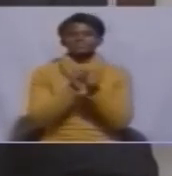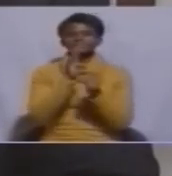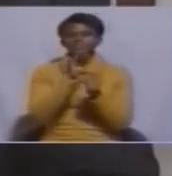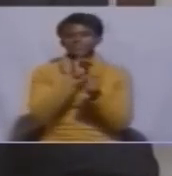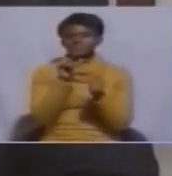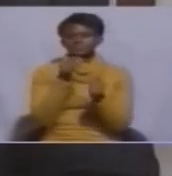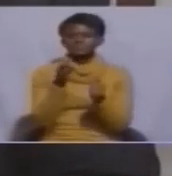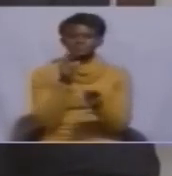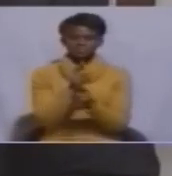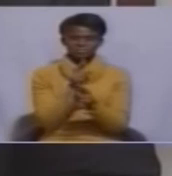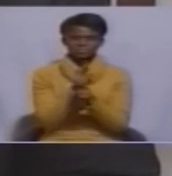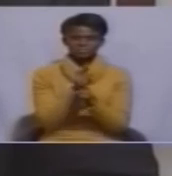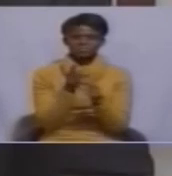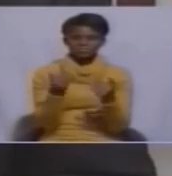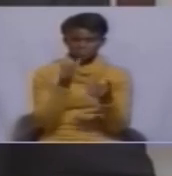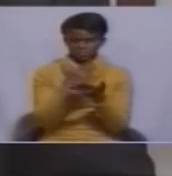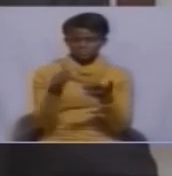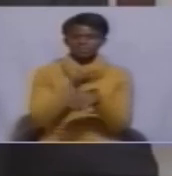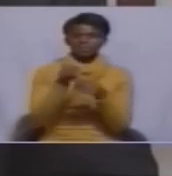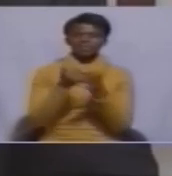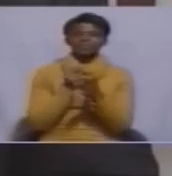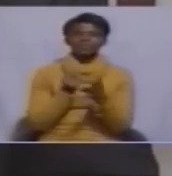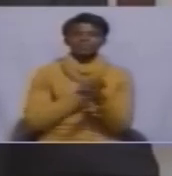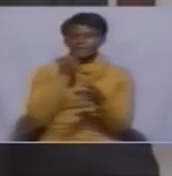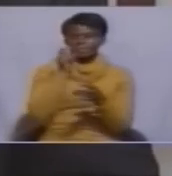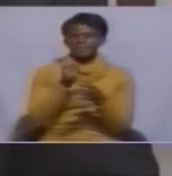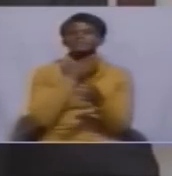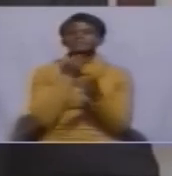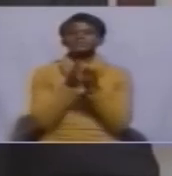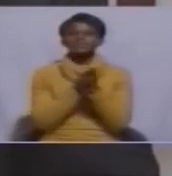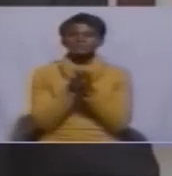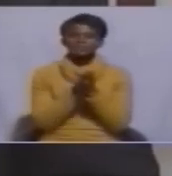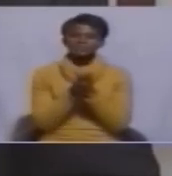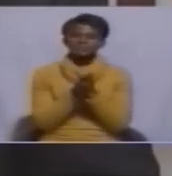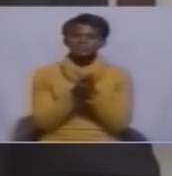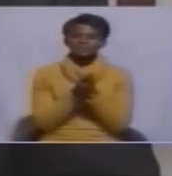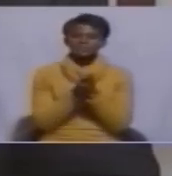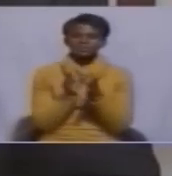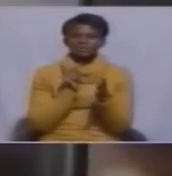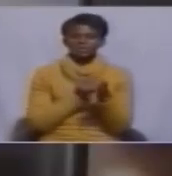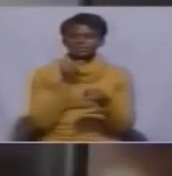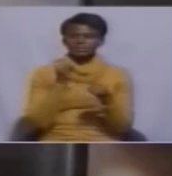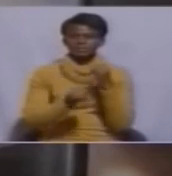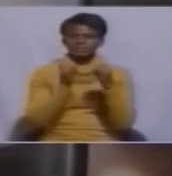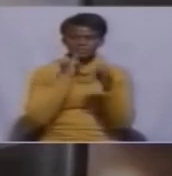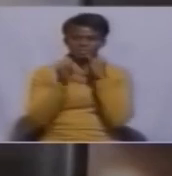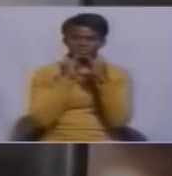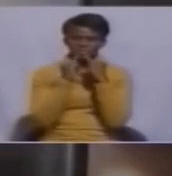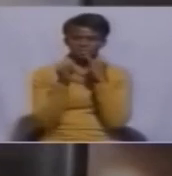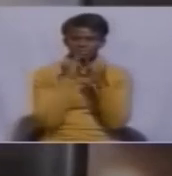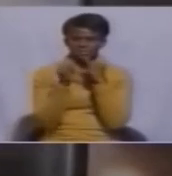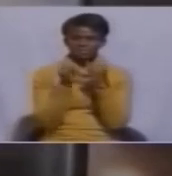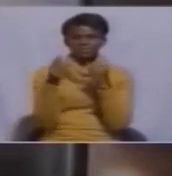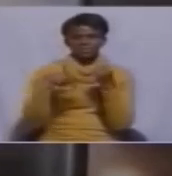Article 79. So it's something which all of us should take an active interest in. As we went down the interview, I want you to look at the issue of the